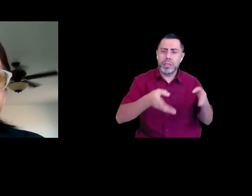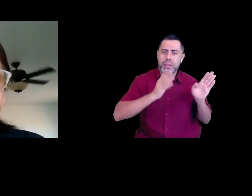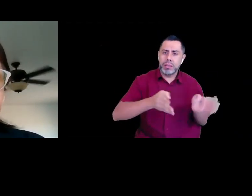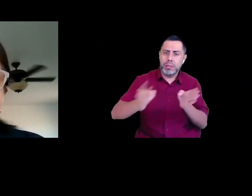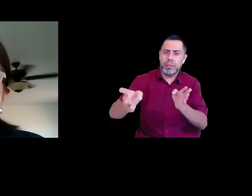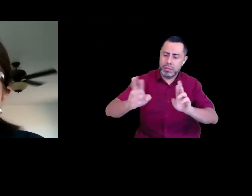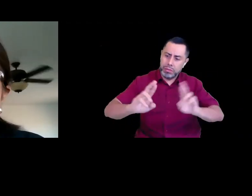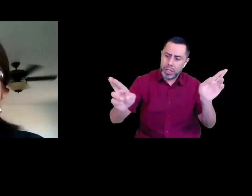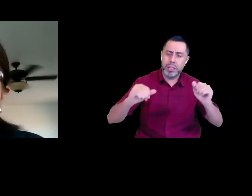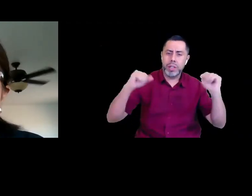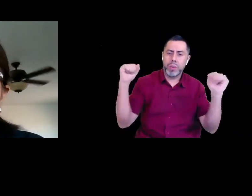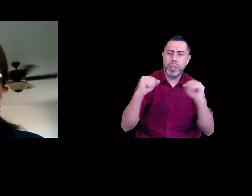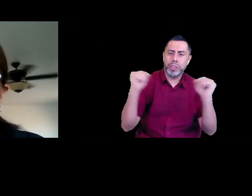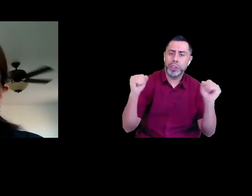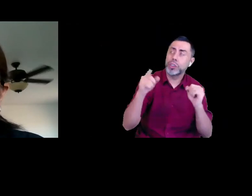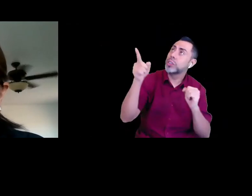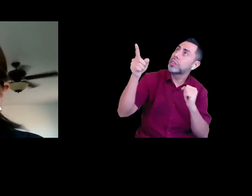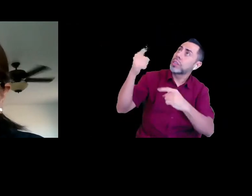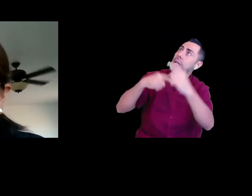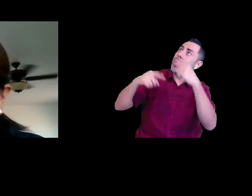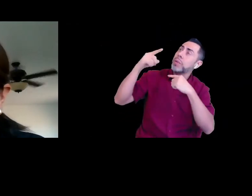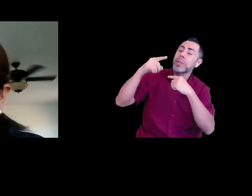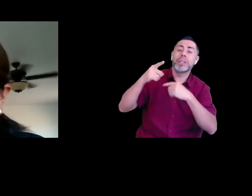on things, you know, for the winter.